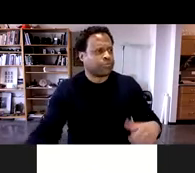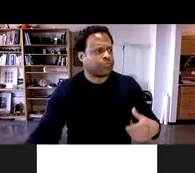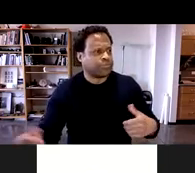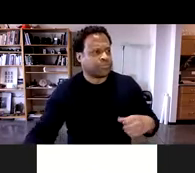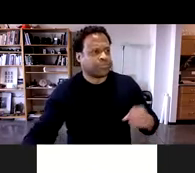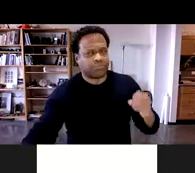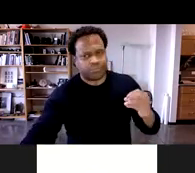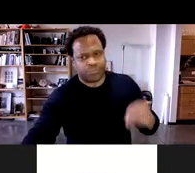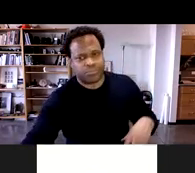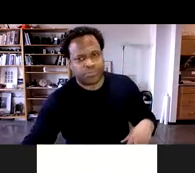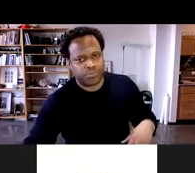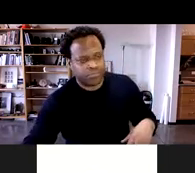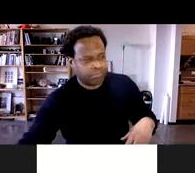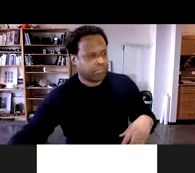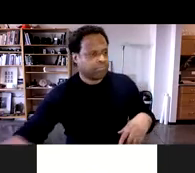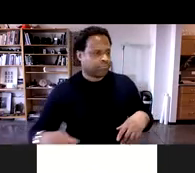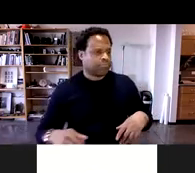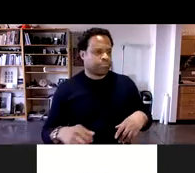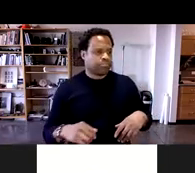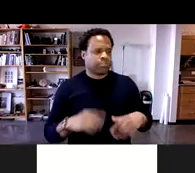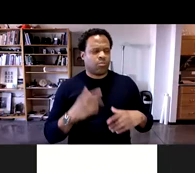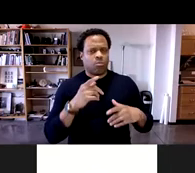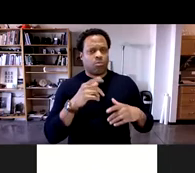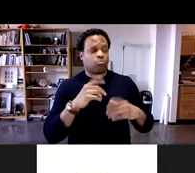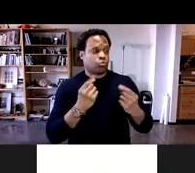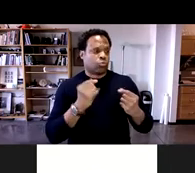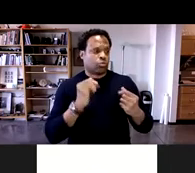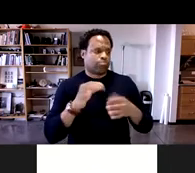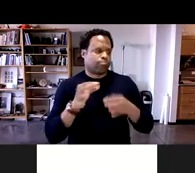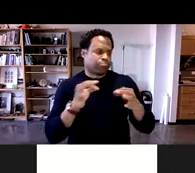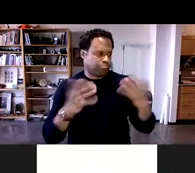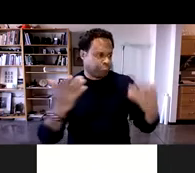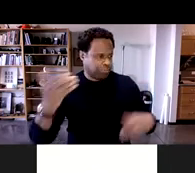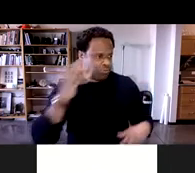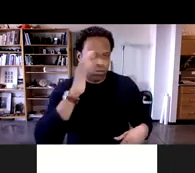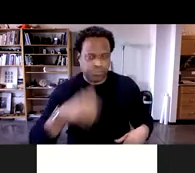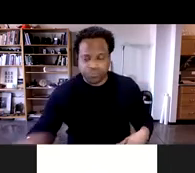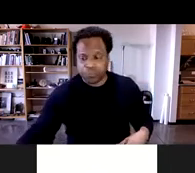And that can also, like I said, increase how hard it is to hear the other person because they're farther away.